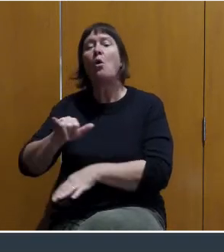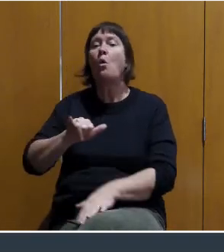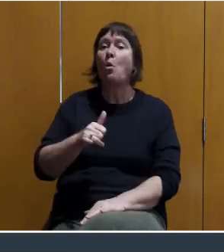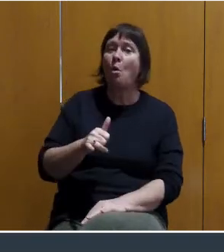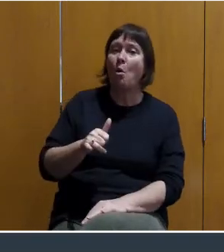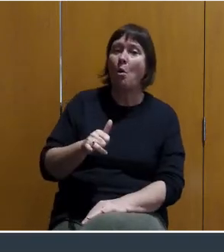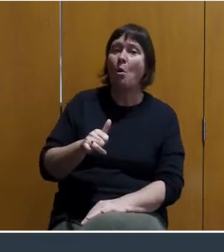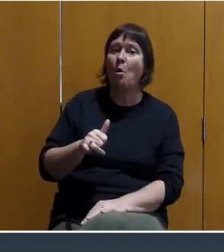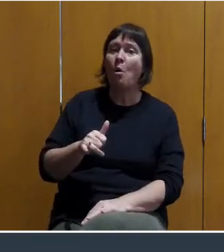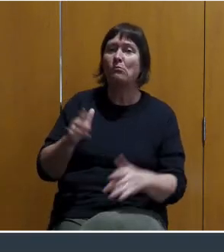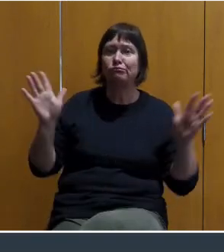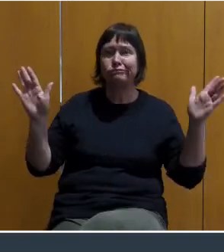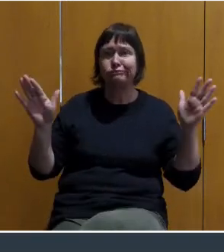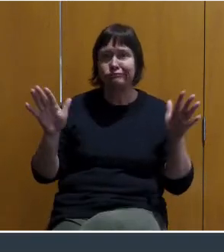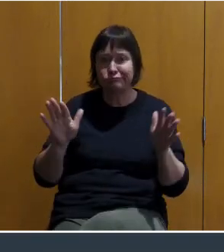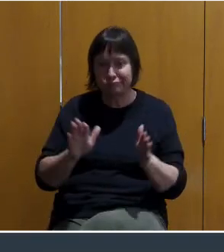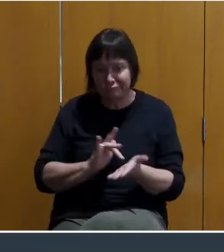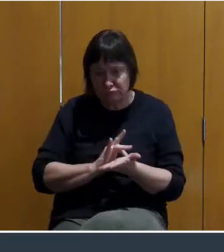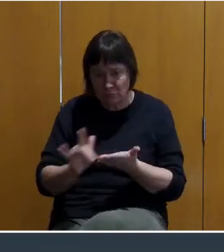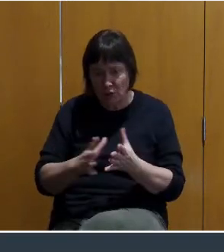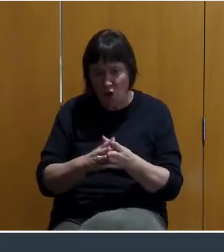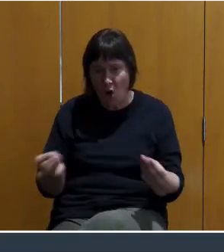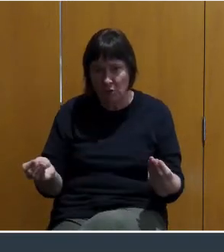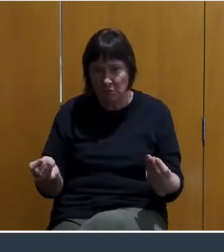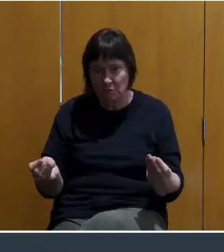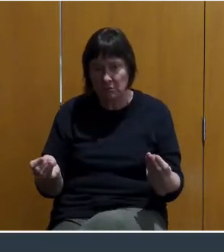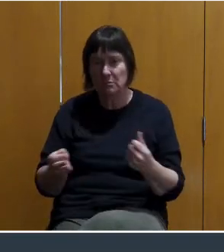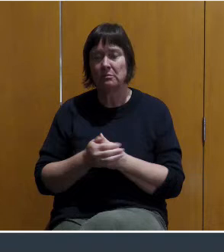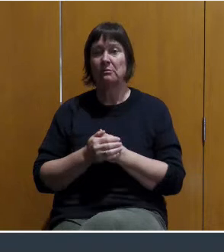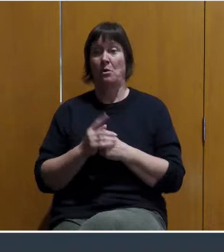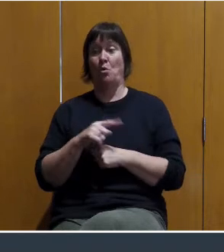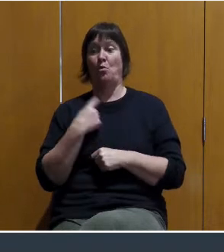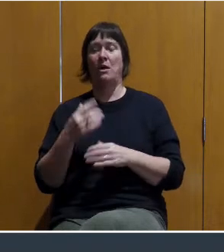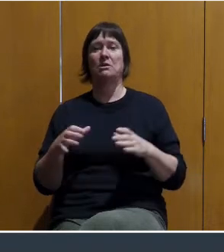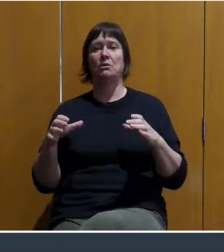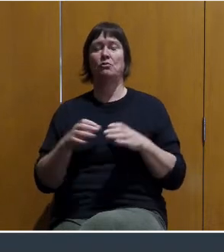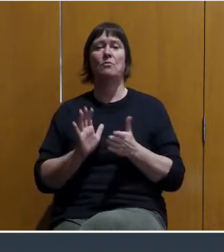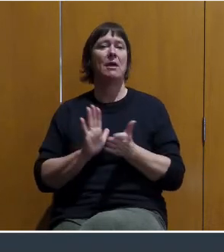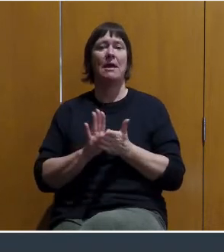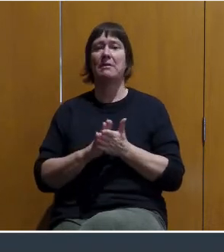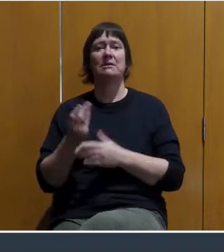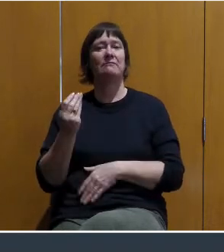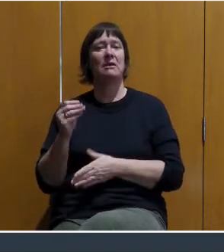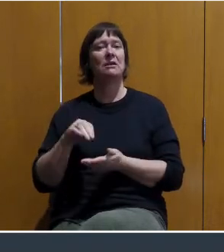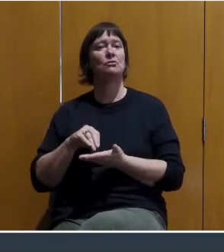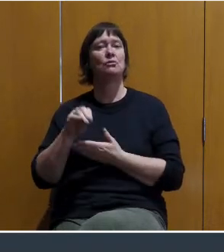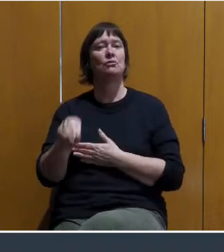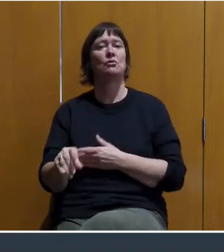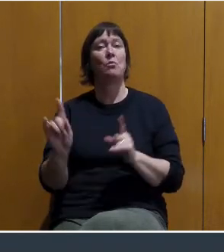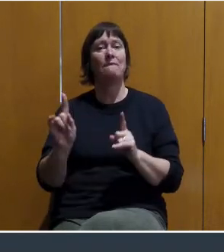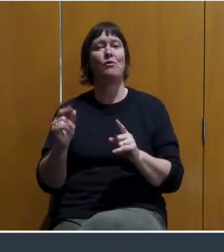or to local extinction. And we, as a group, are very keen to make a financial contribution to